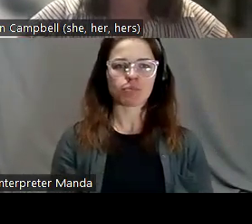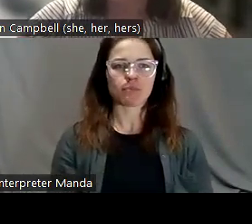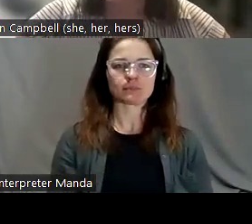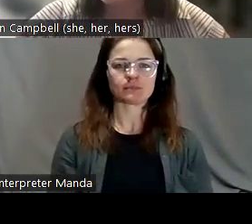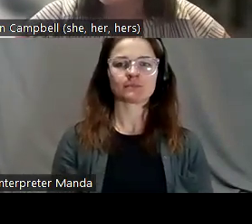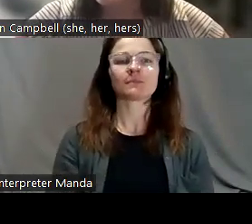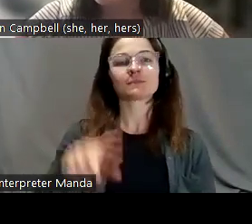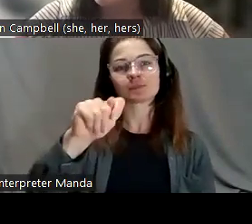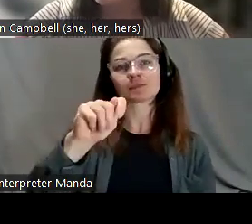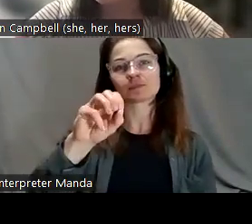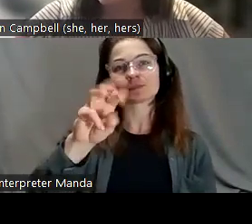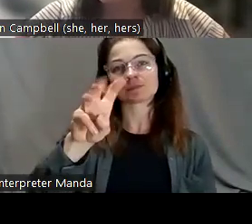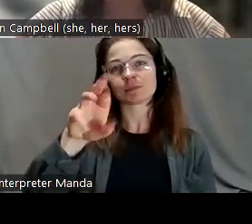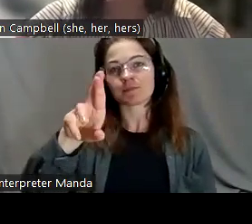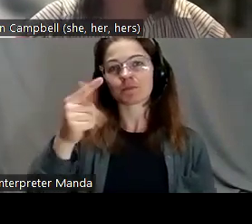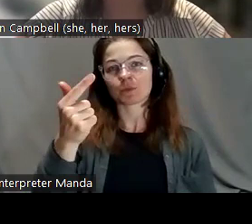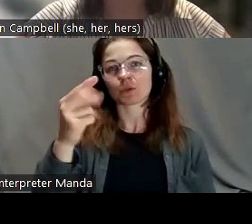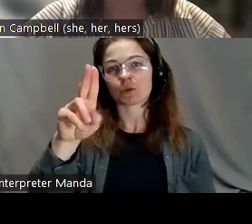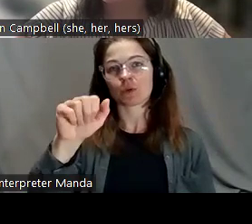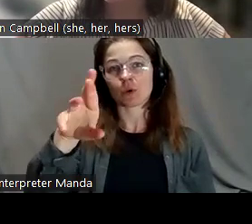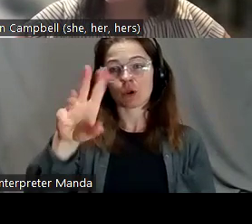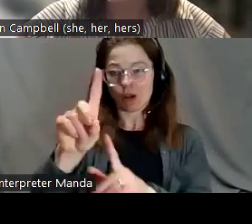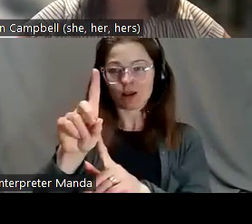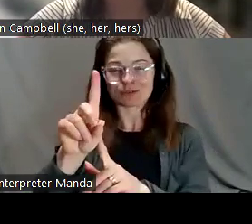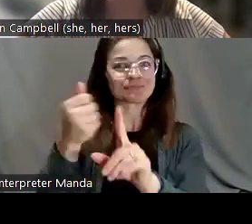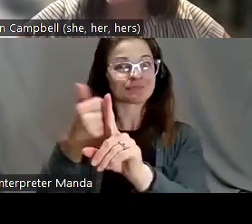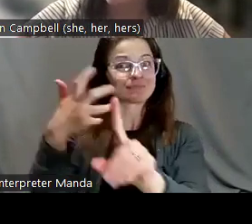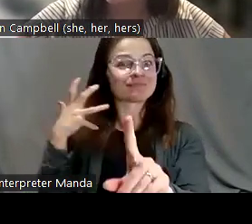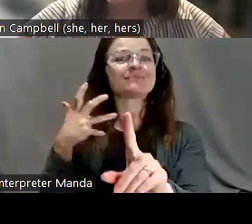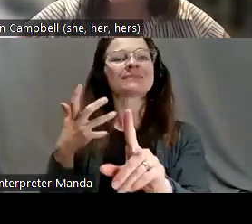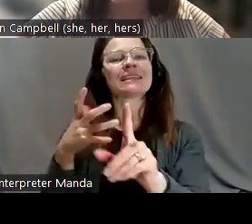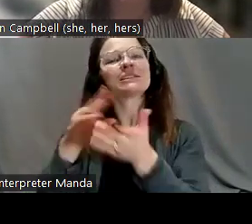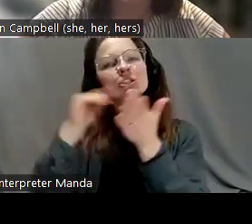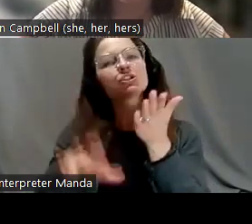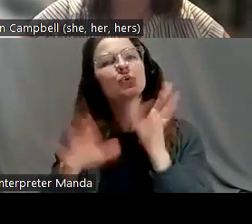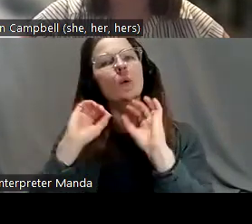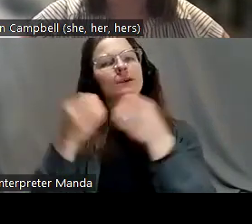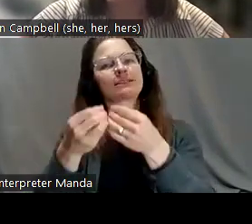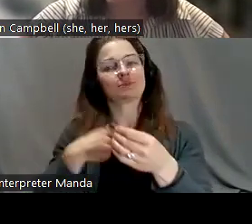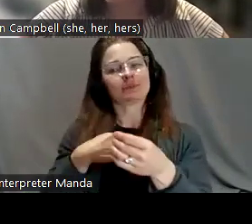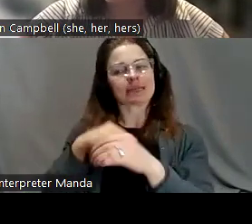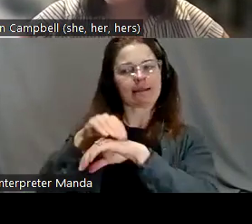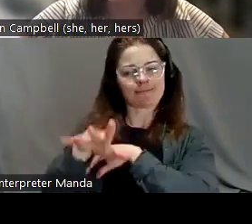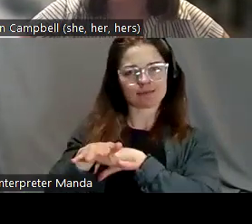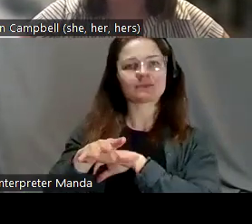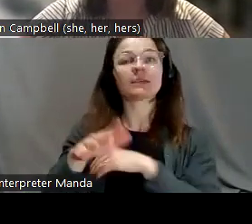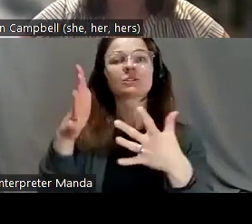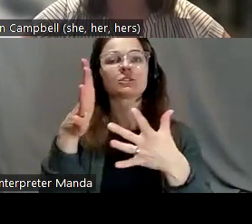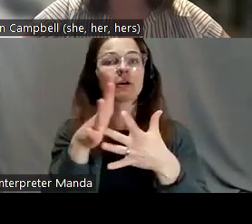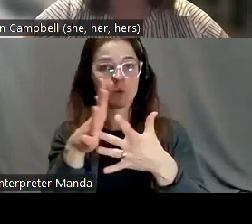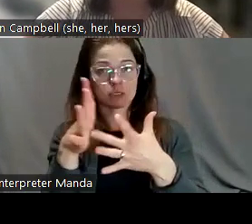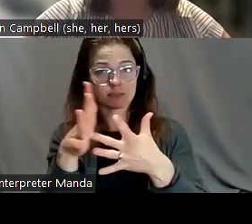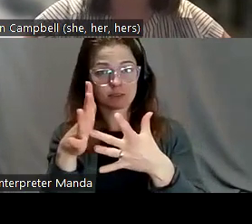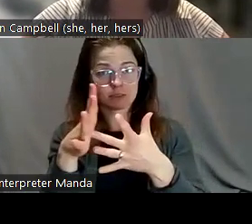This is where TowerGuard comes in. And so part of my job is advising a student organization that works with sophomores that